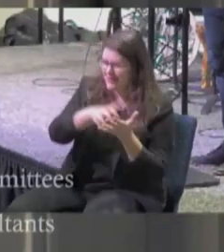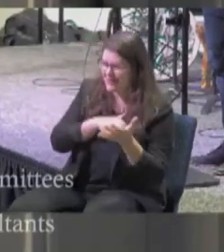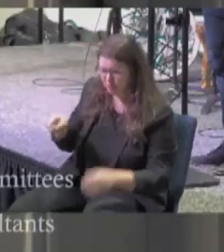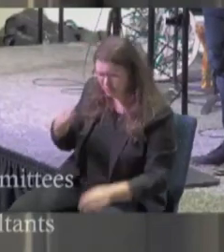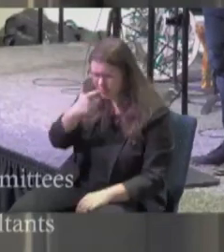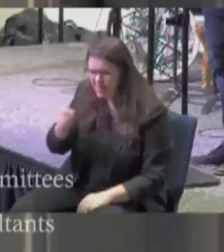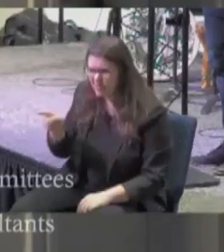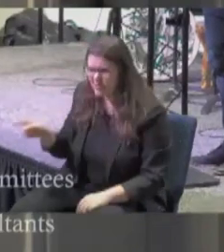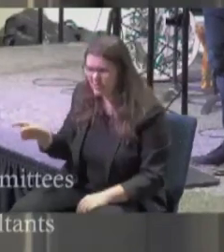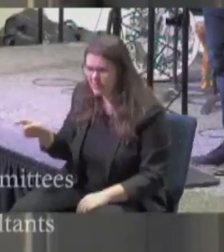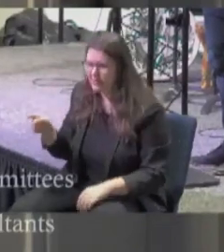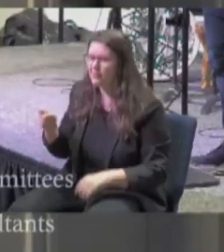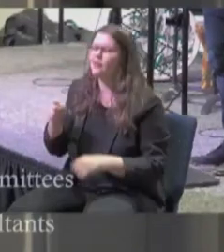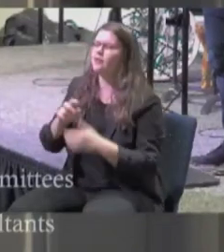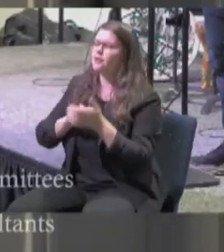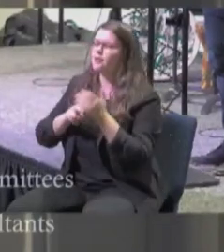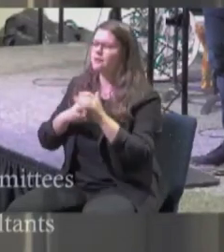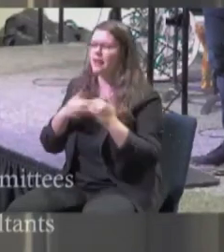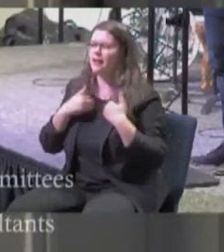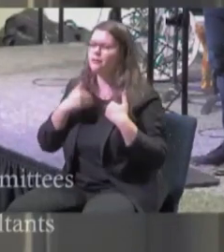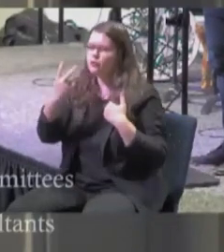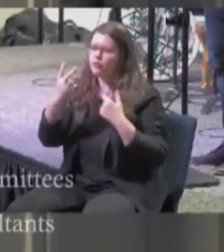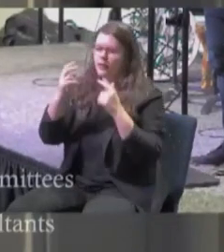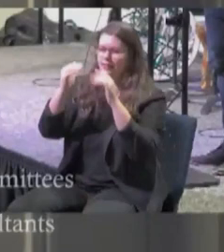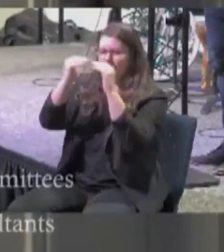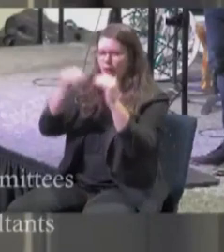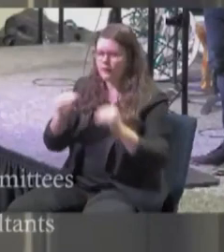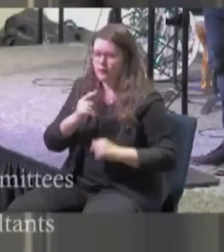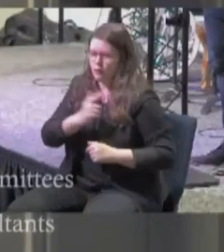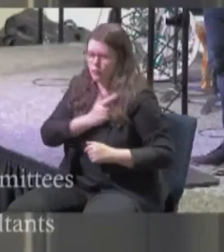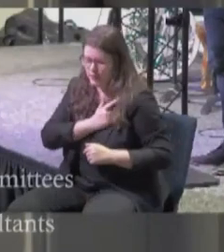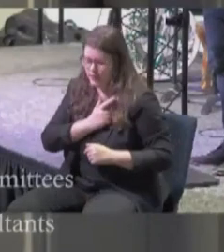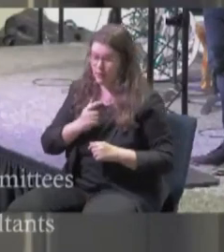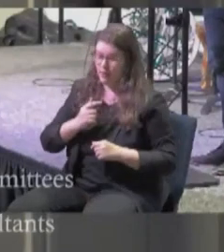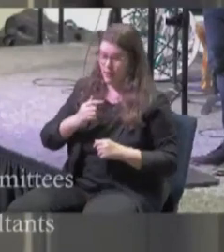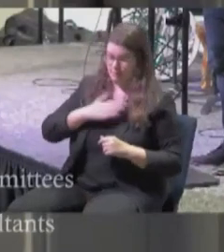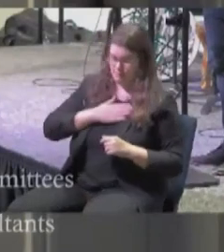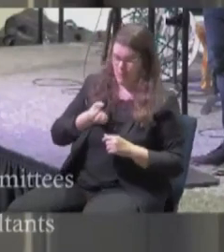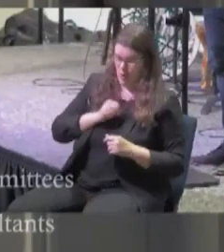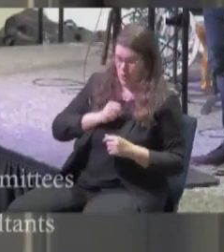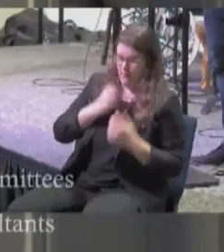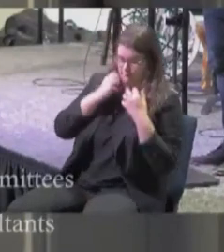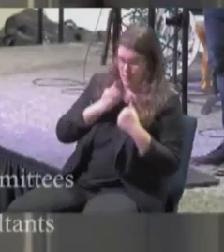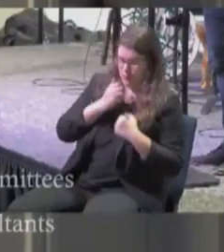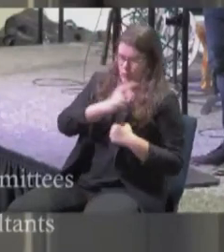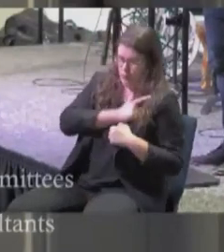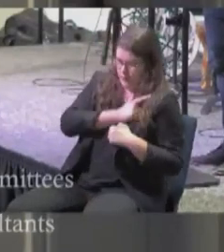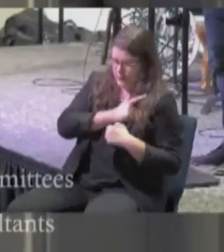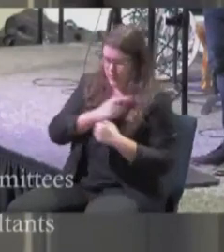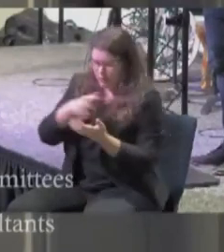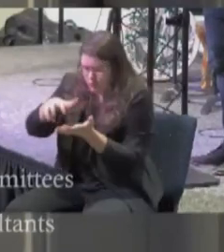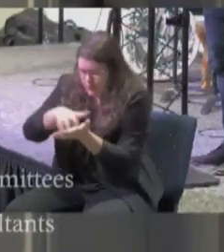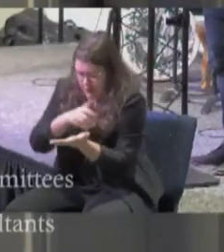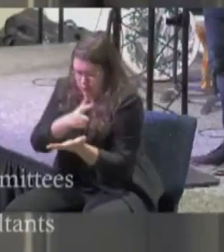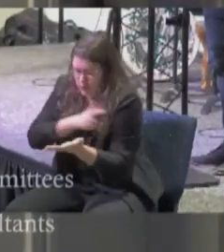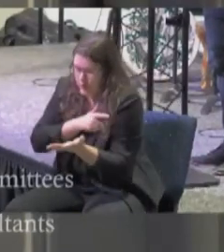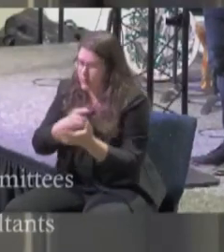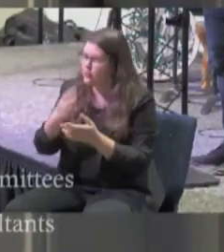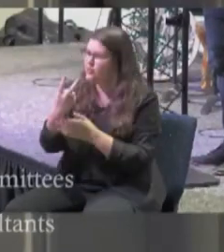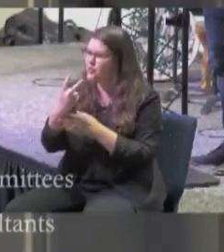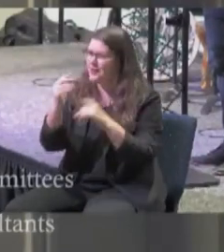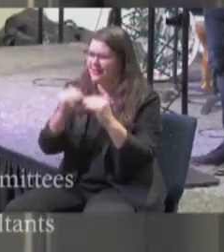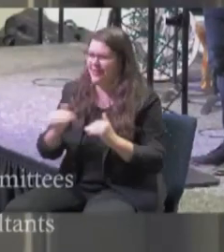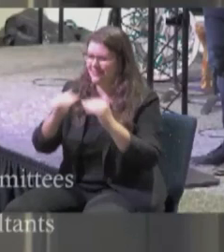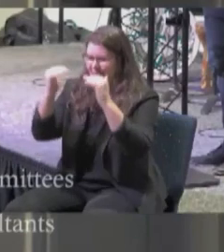This double loyalty to one's own values and then to the text is one that we would do well to recognize in ourselves too, if we're